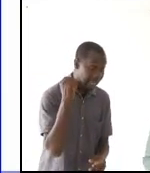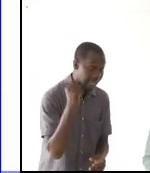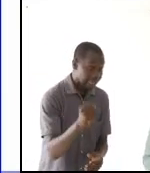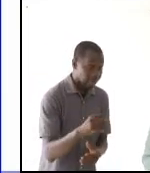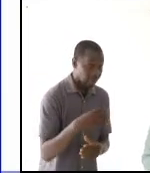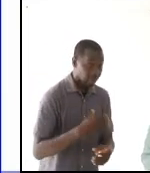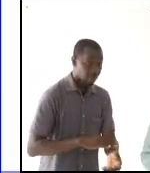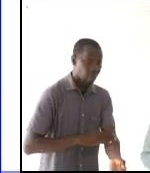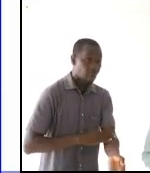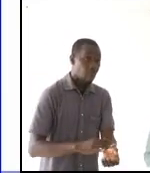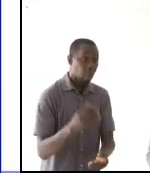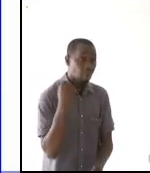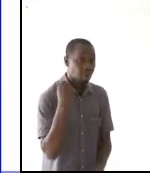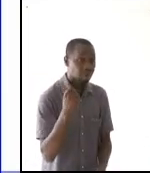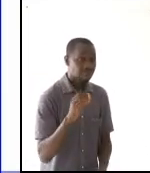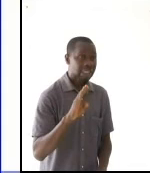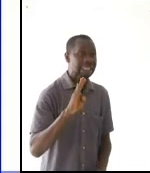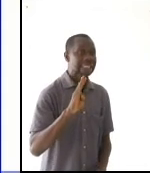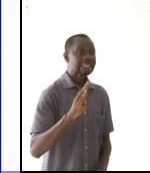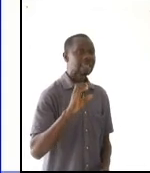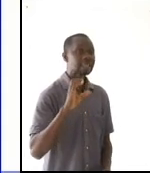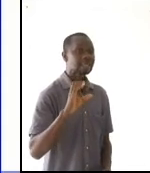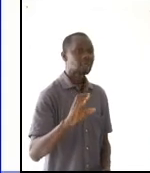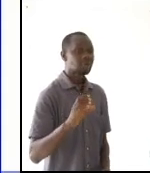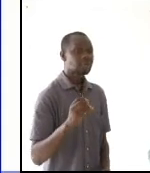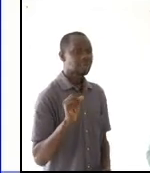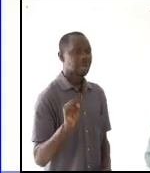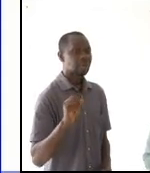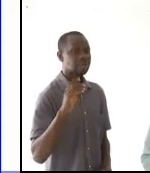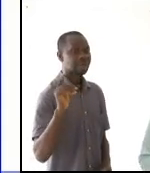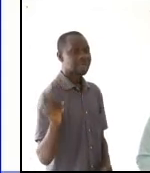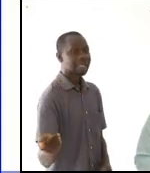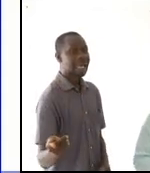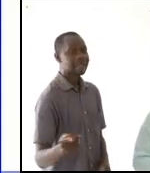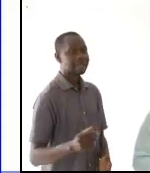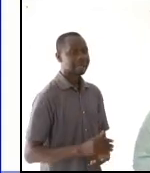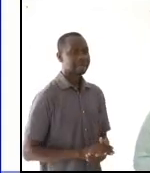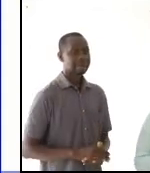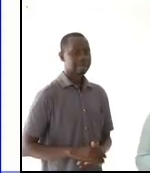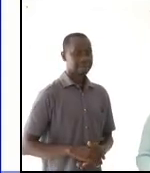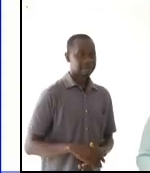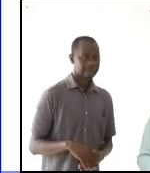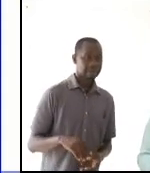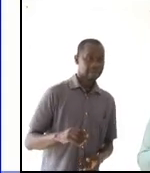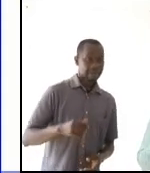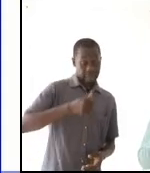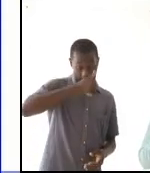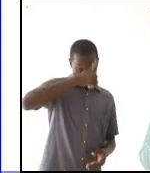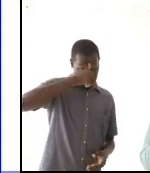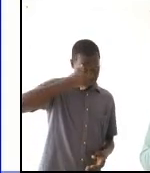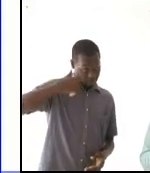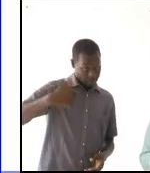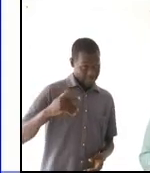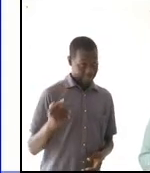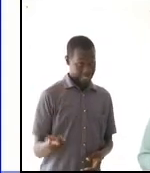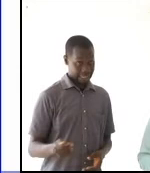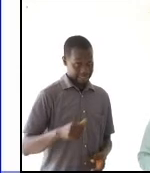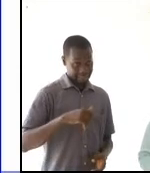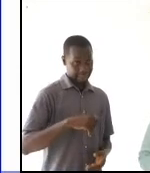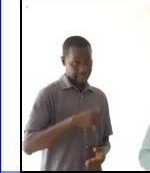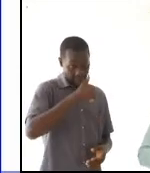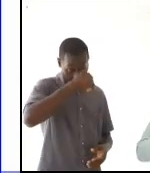and you have the sebum, sebaceous gland that contains sebum. You have the sweat gland and the sweat duct.